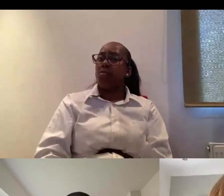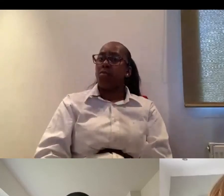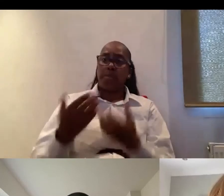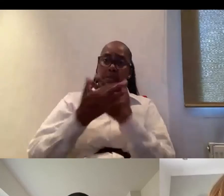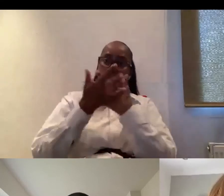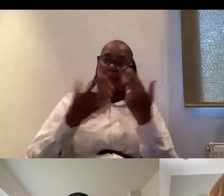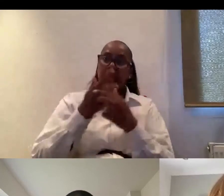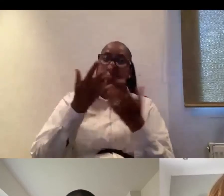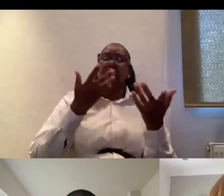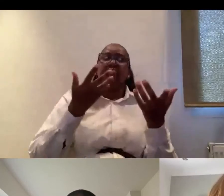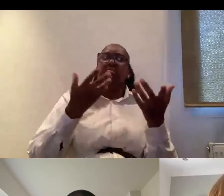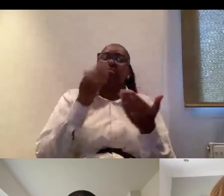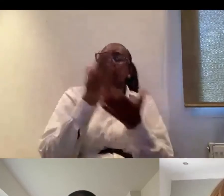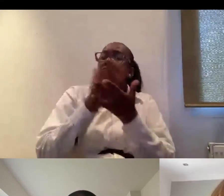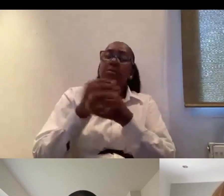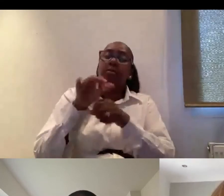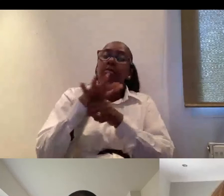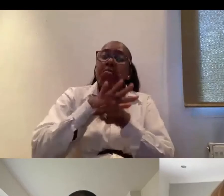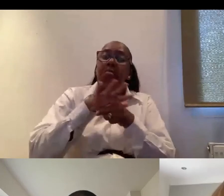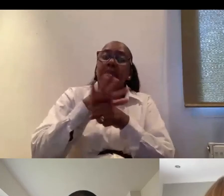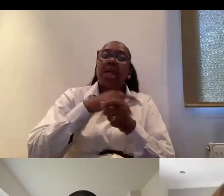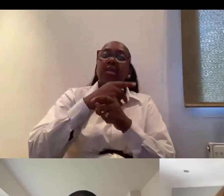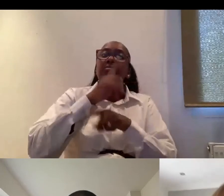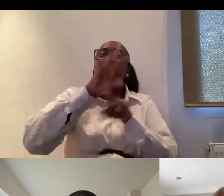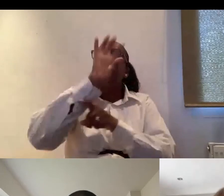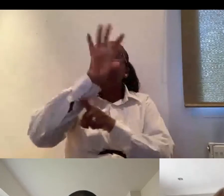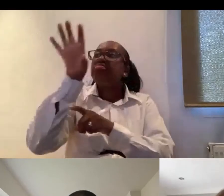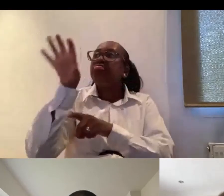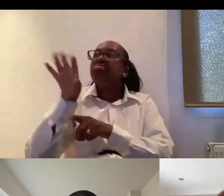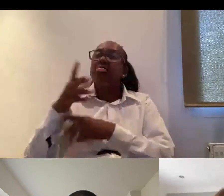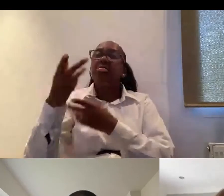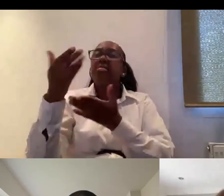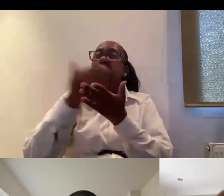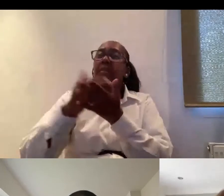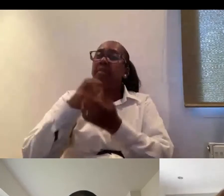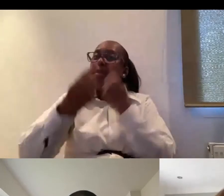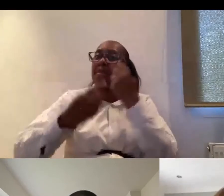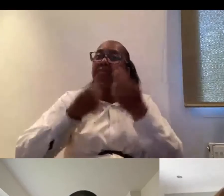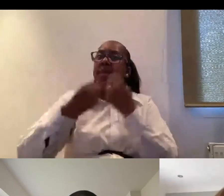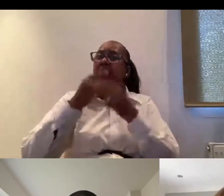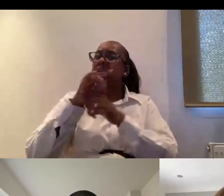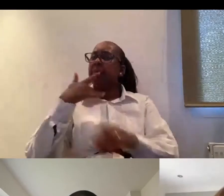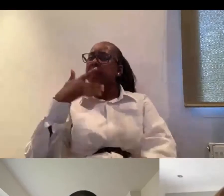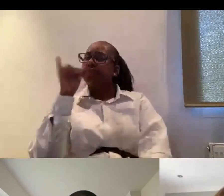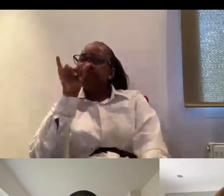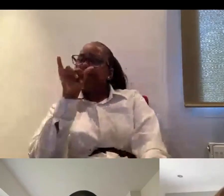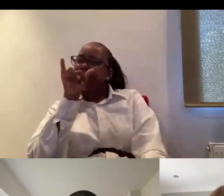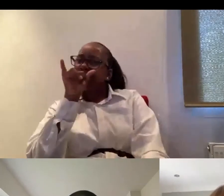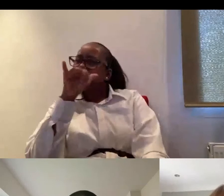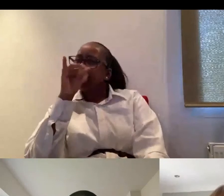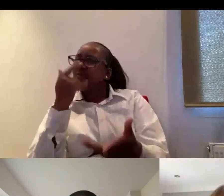many trusted places that you can go to that I've mentioned for good information. I would be very suspicious of any information that's